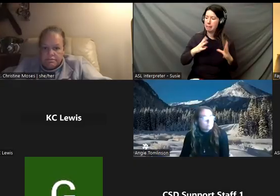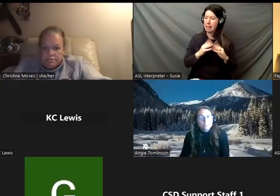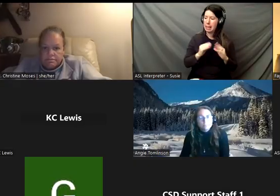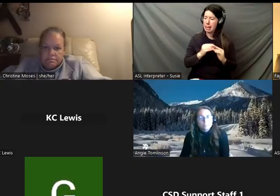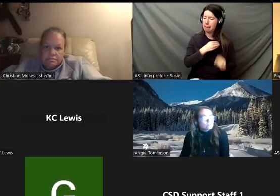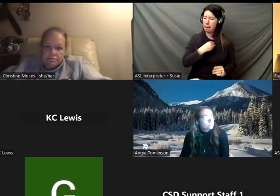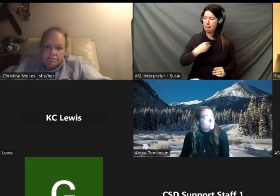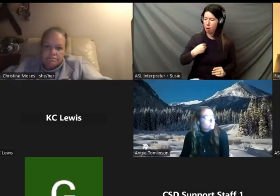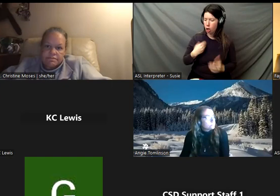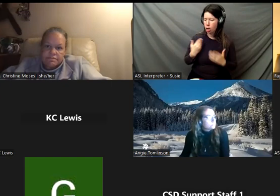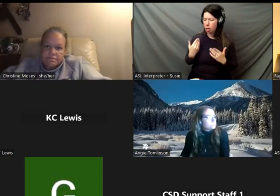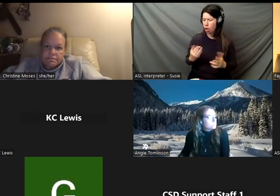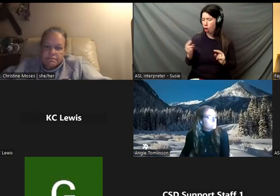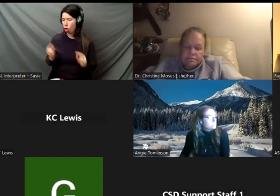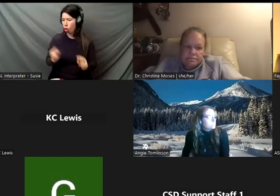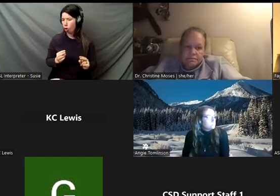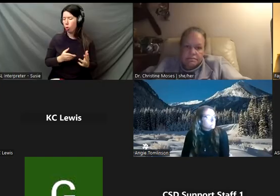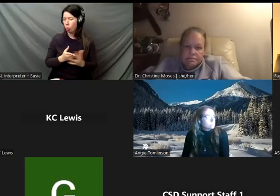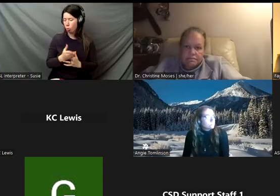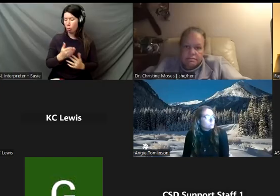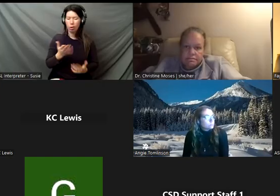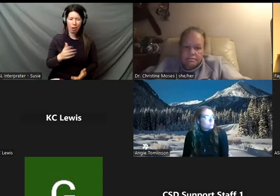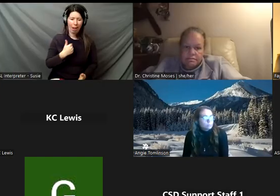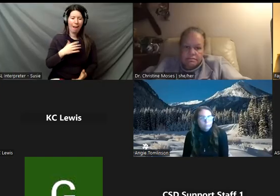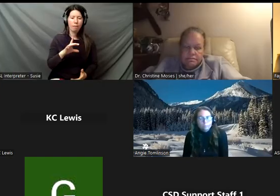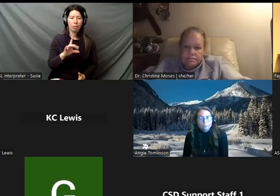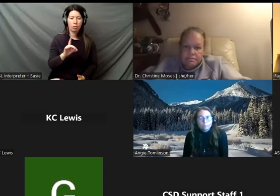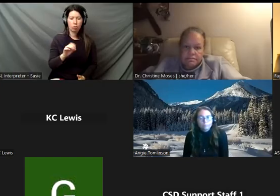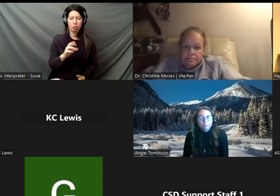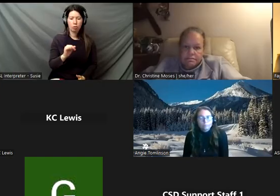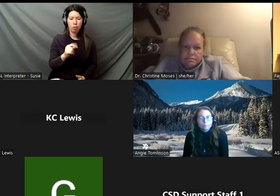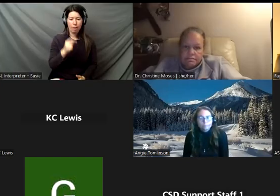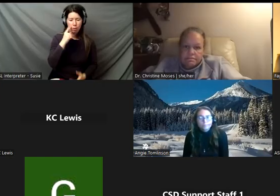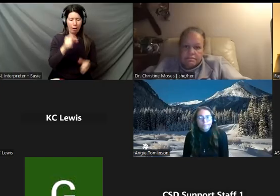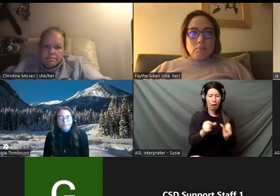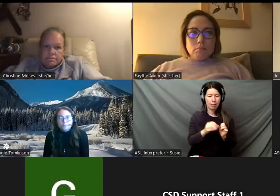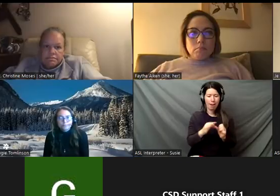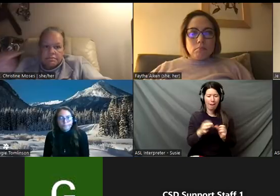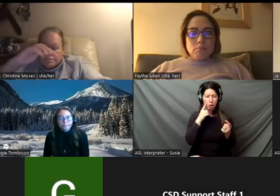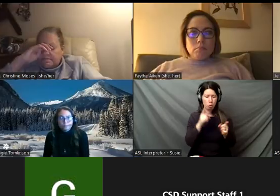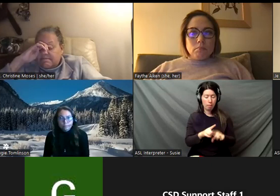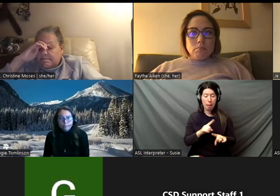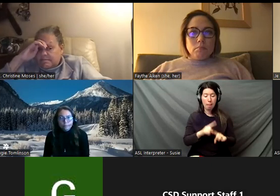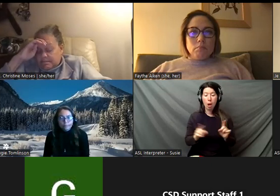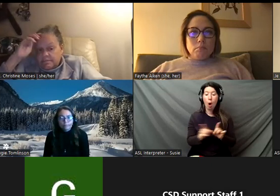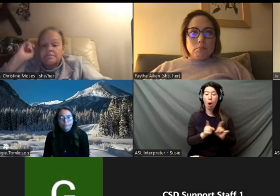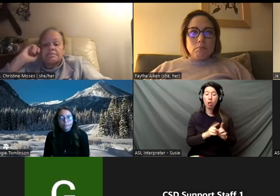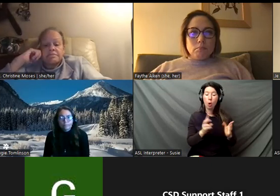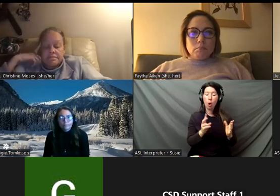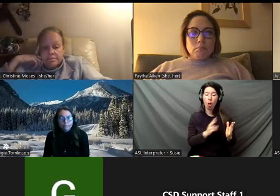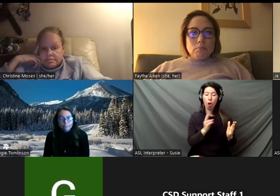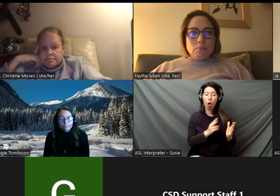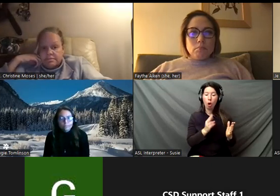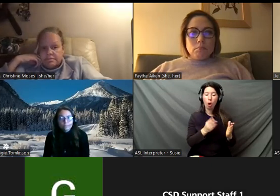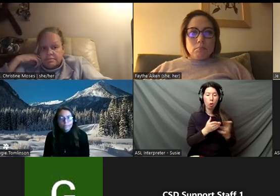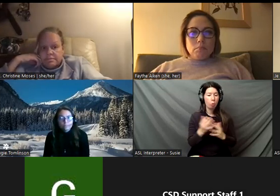the, we have the draft of the areas of agreement, but then skim through all the research, the stuff we